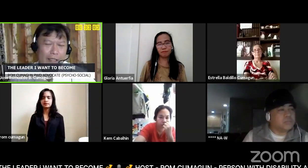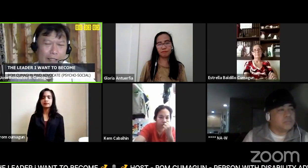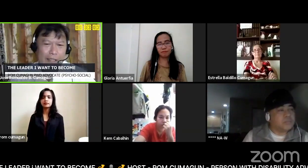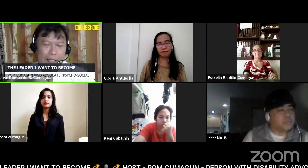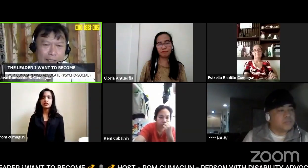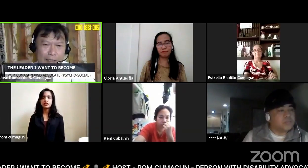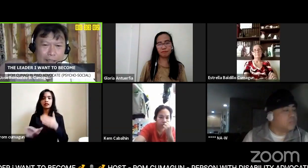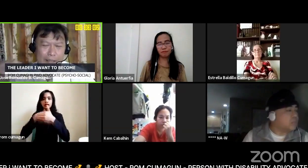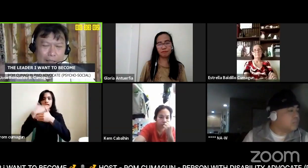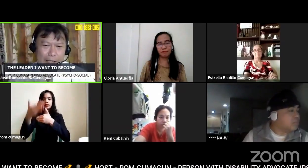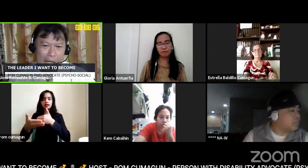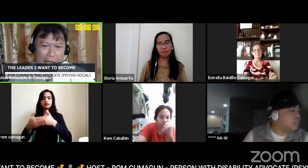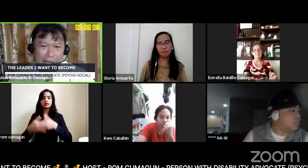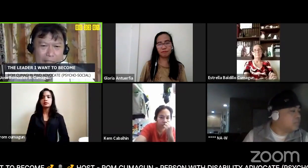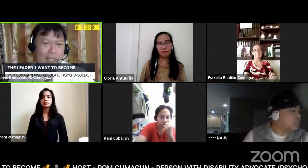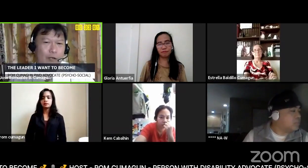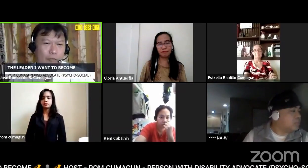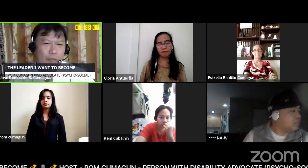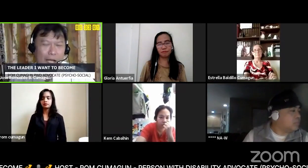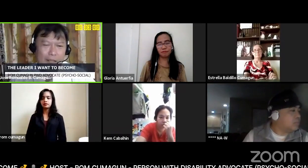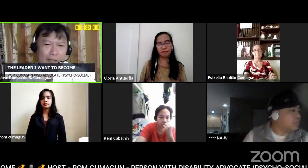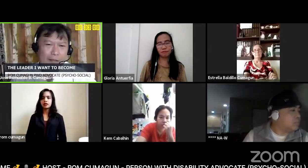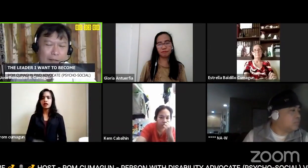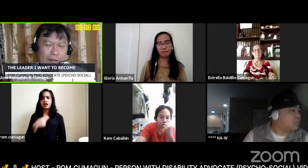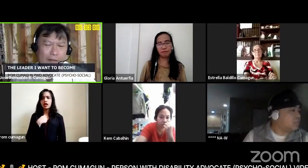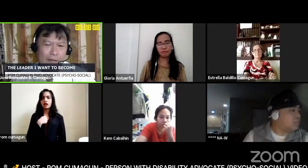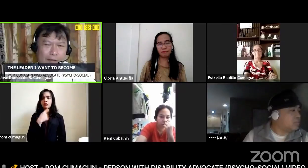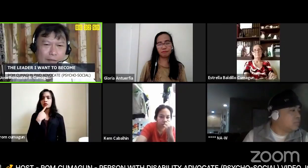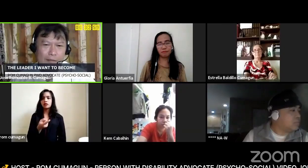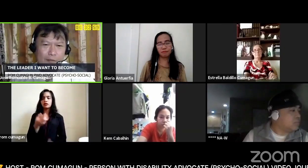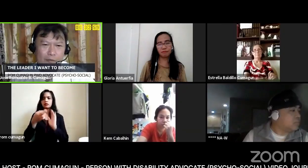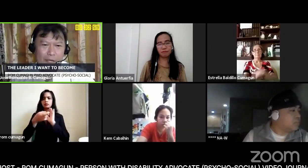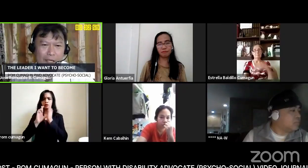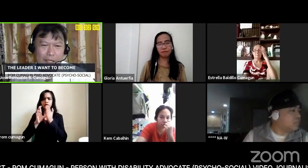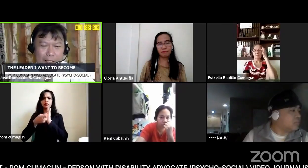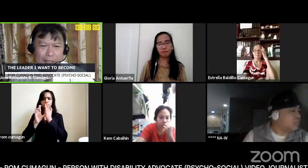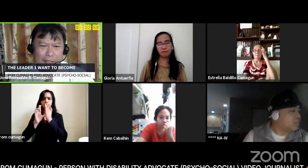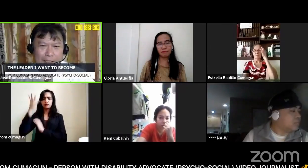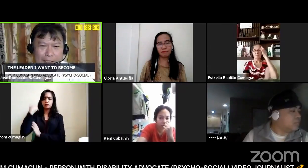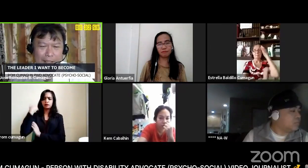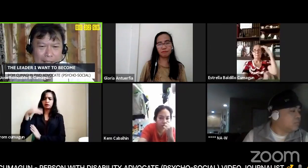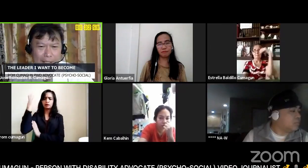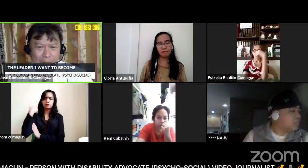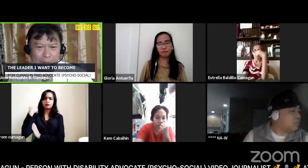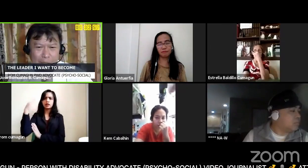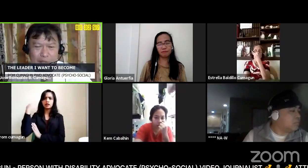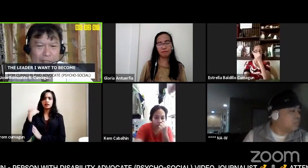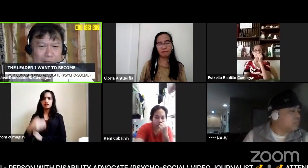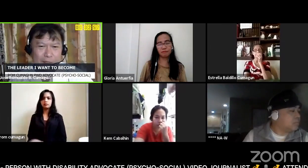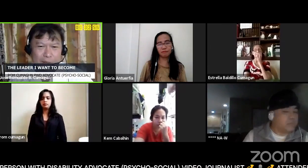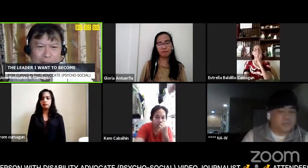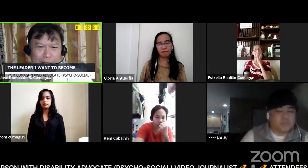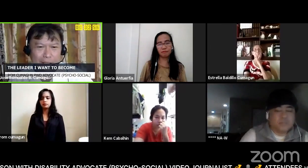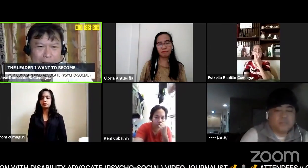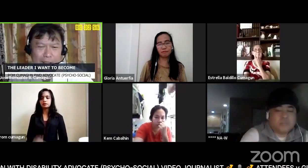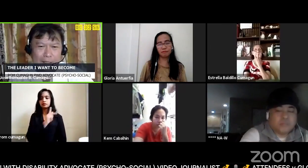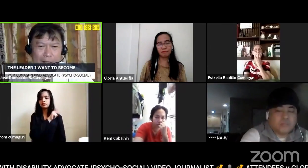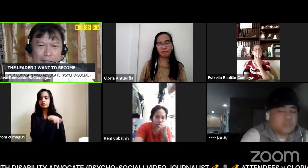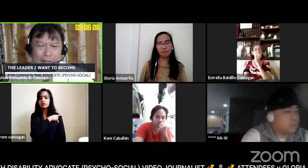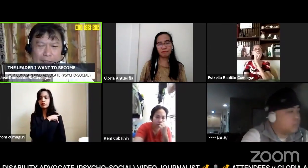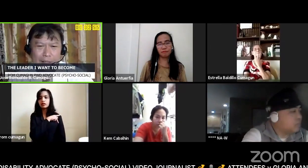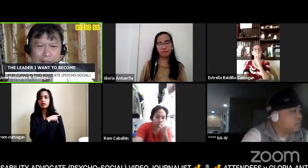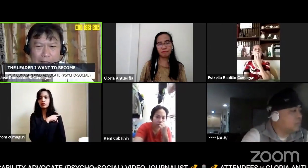And then as I look back through my personal